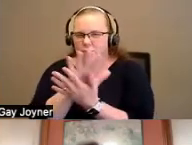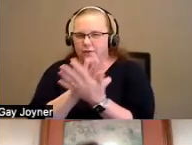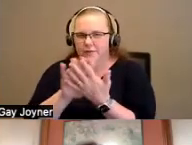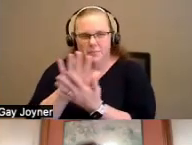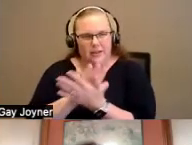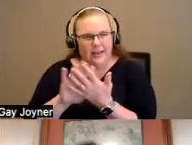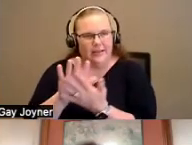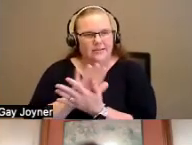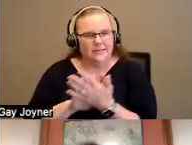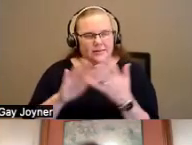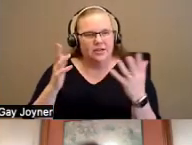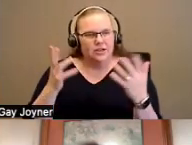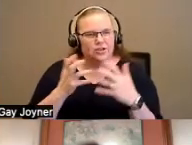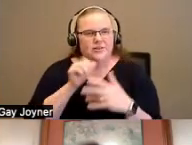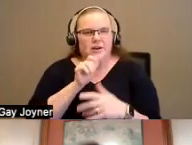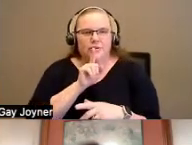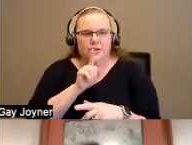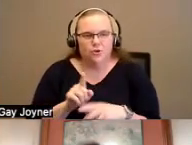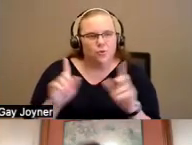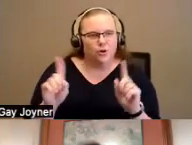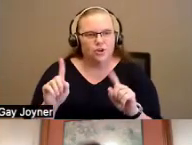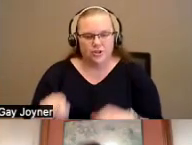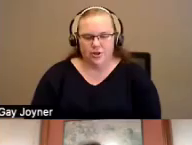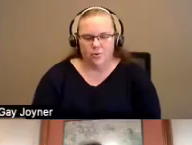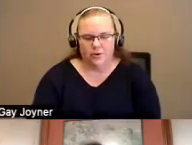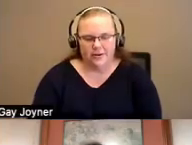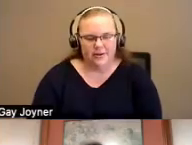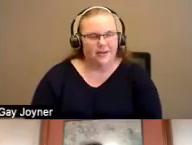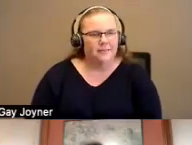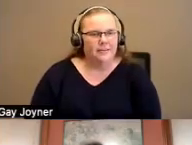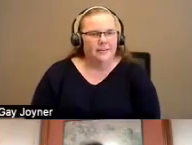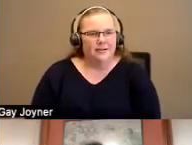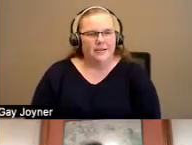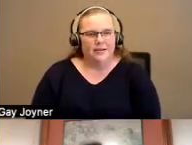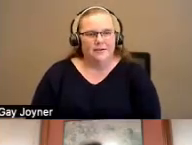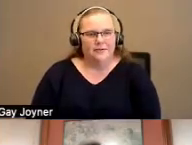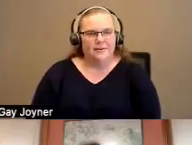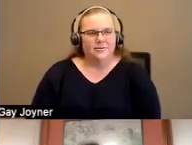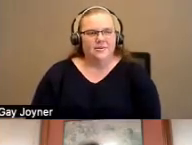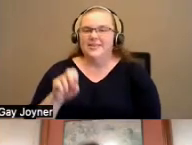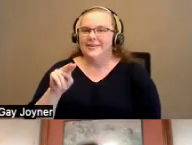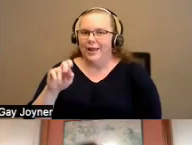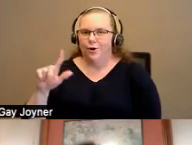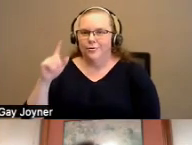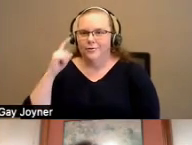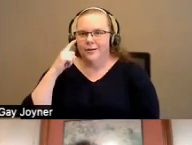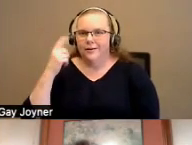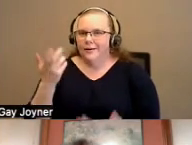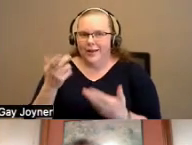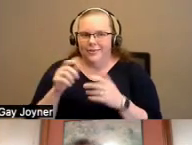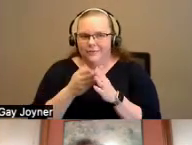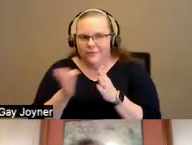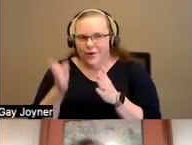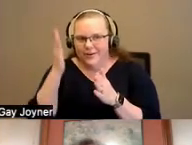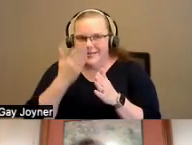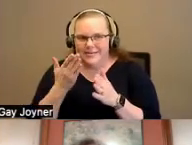it's full of the plants and just not really sure where she's going. well, The she's got snail